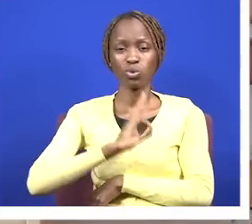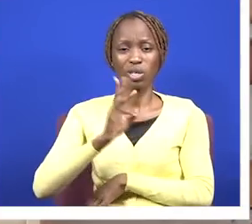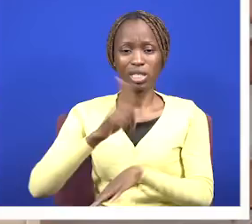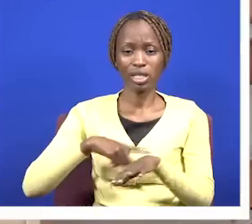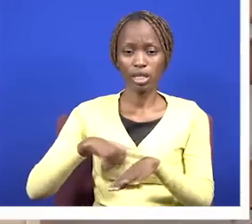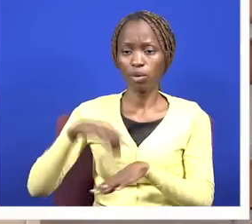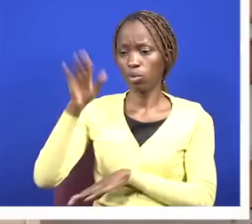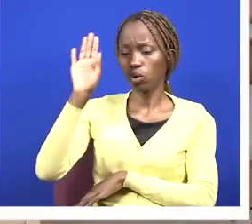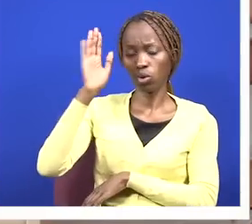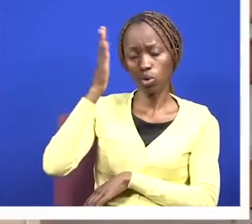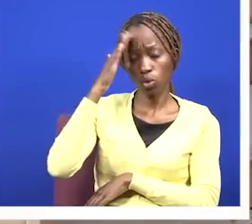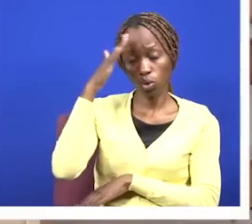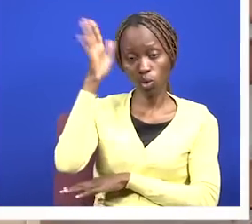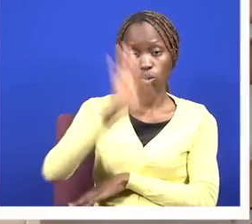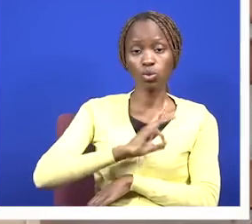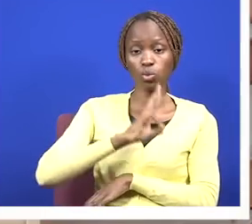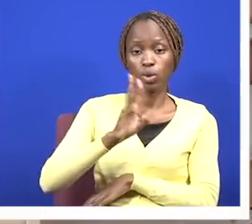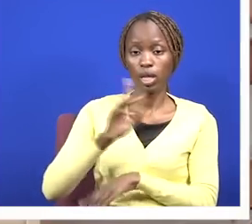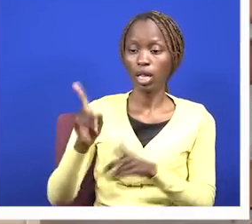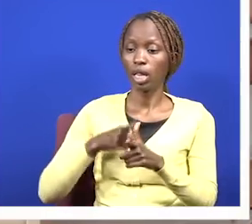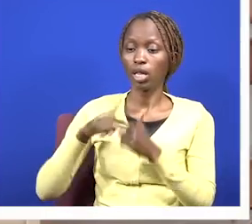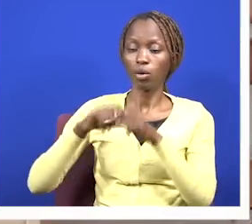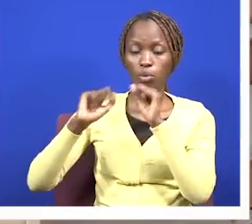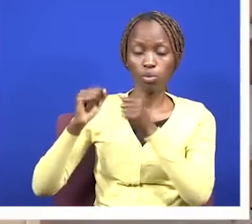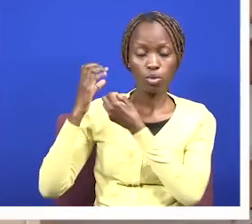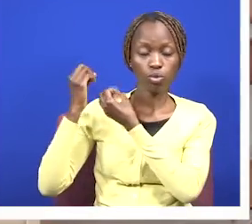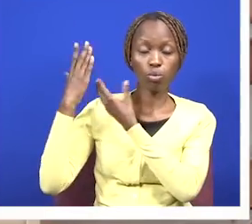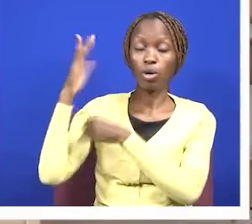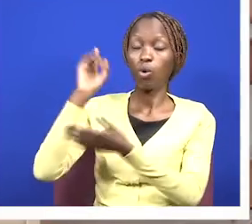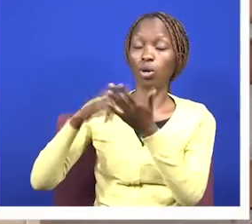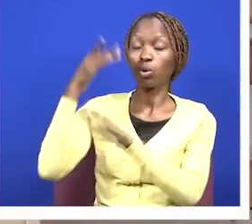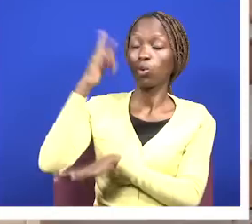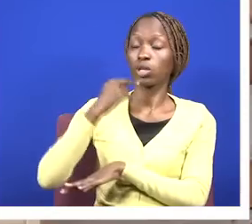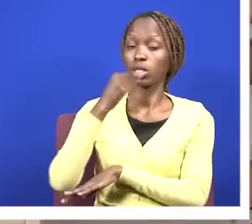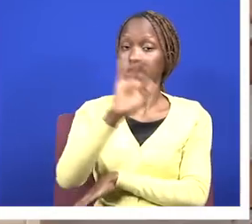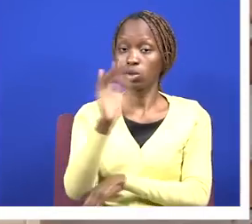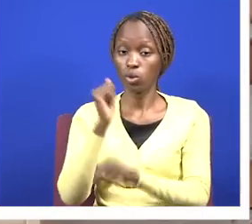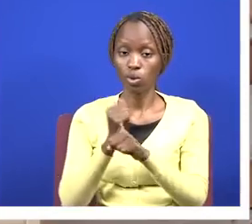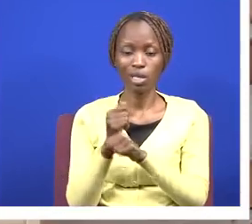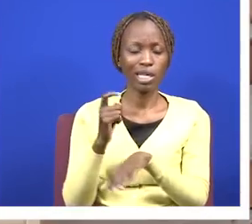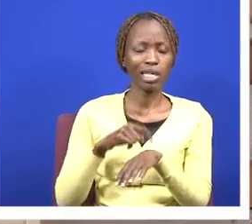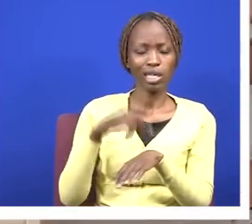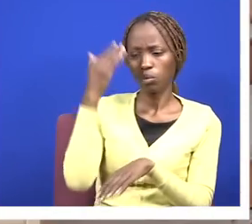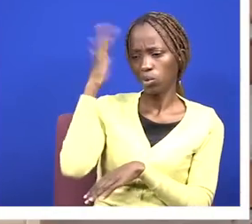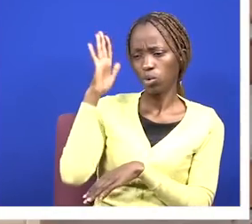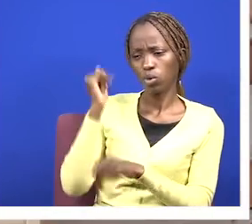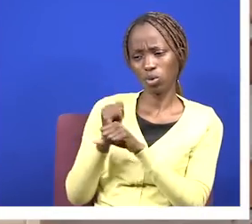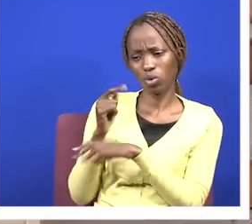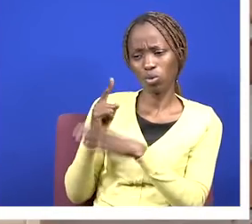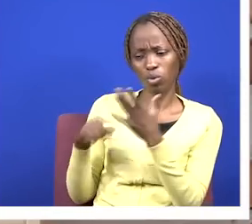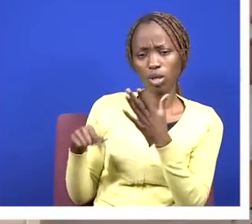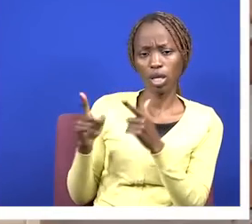his help, you obey what God tells you to do. Now, whenever you don't know what to do, you